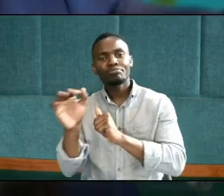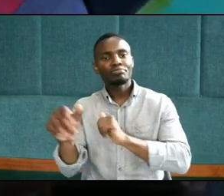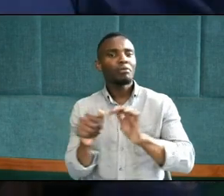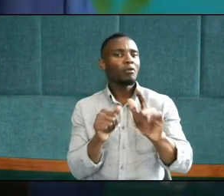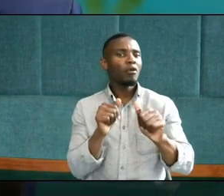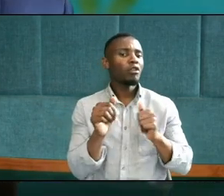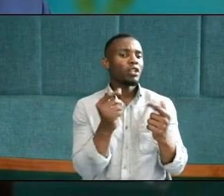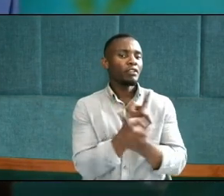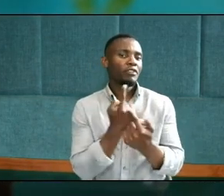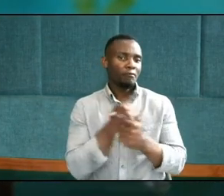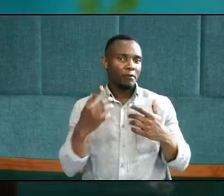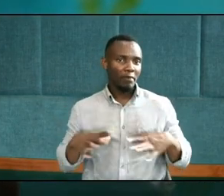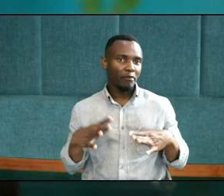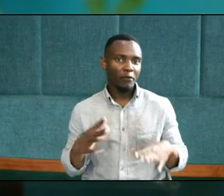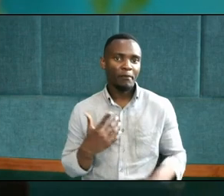Come, kaoka.